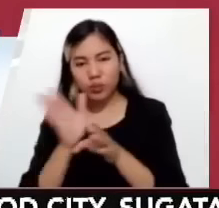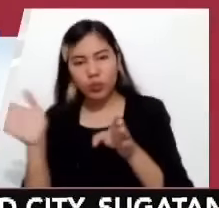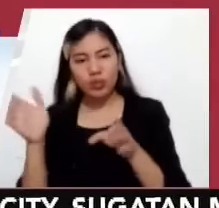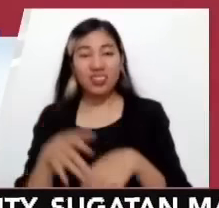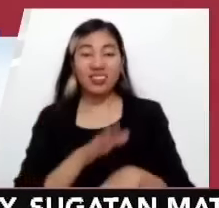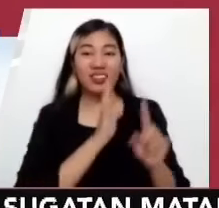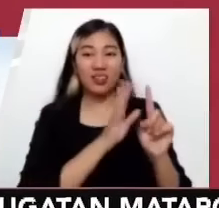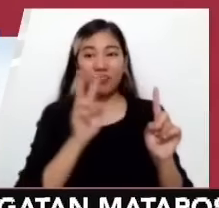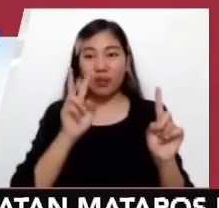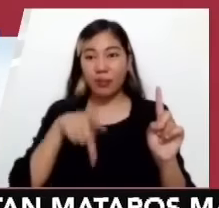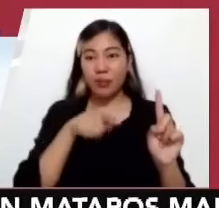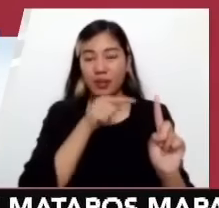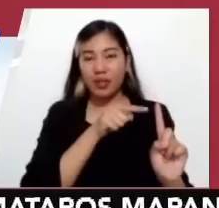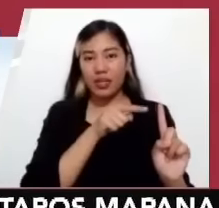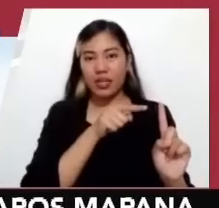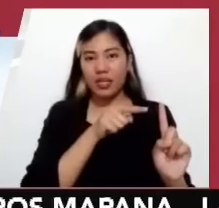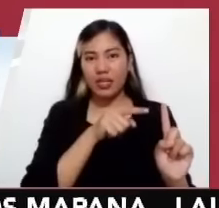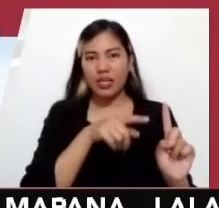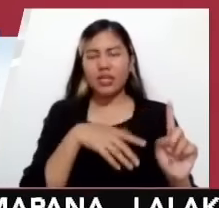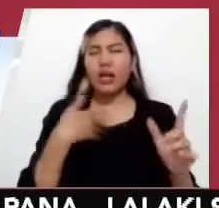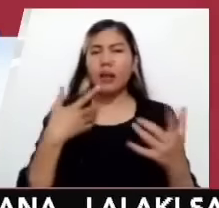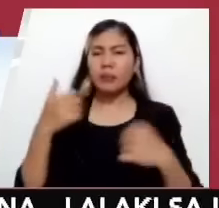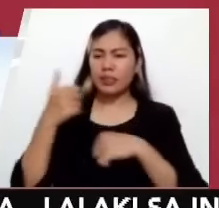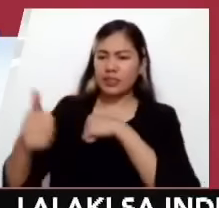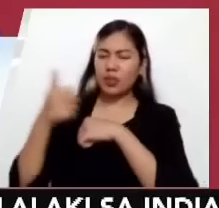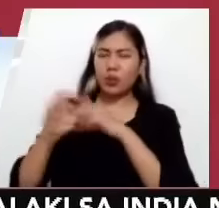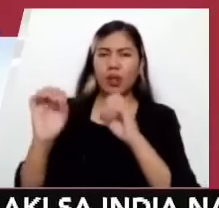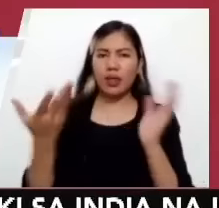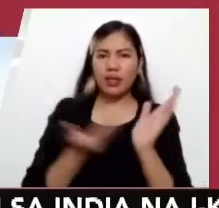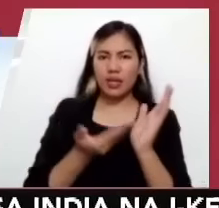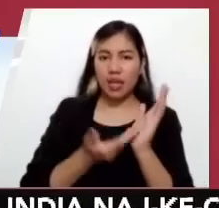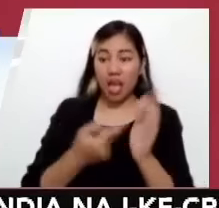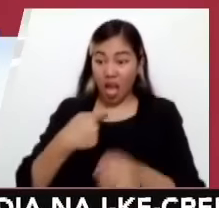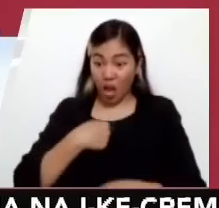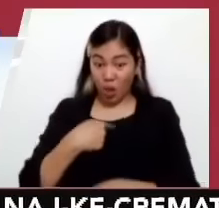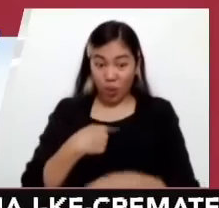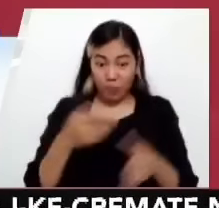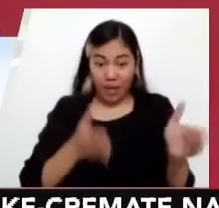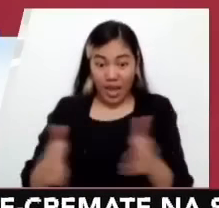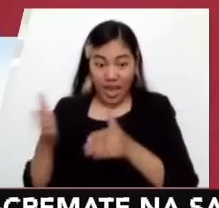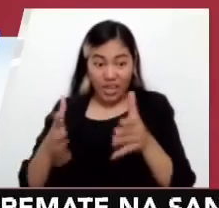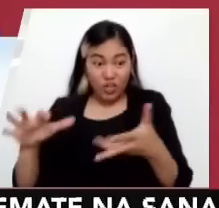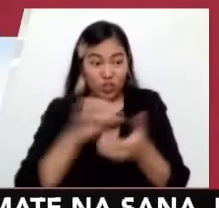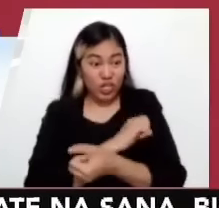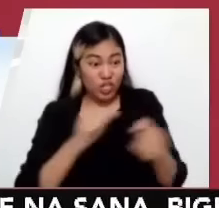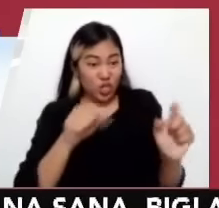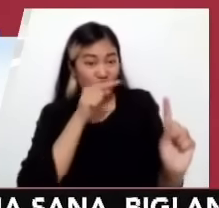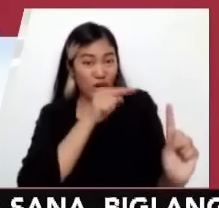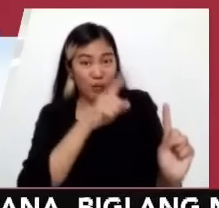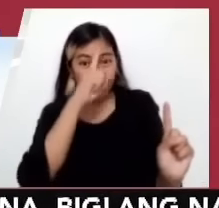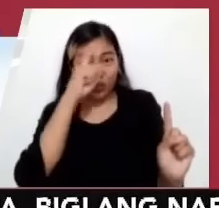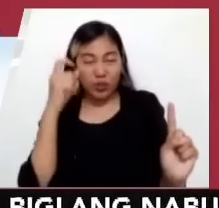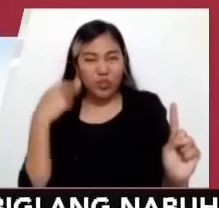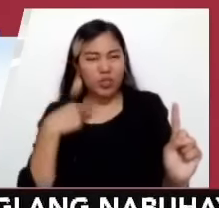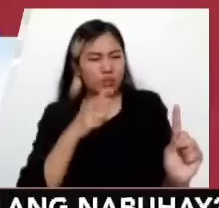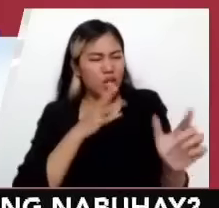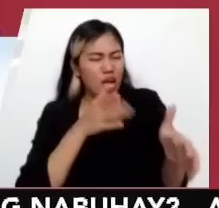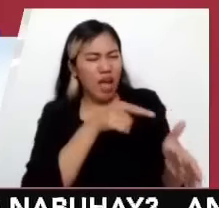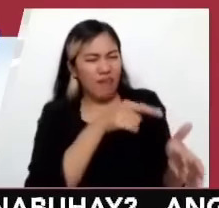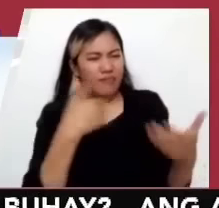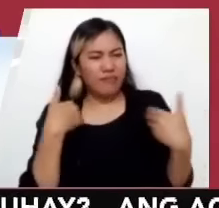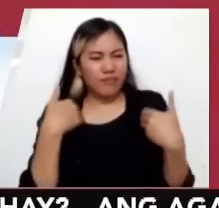and baseless accusations that I am plotting to destroy her because of alleged political ambitions for